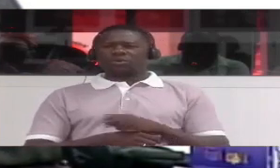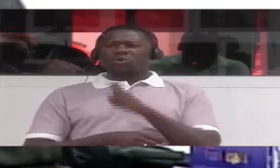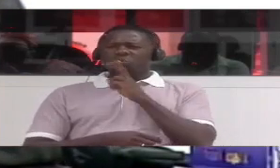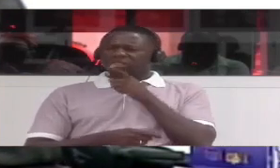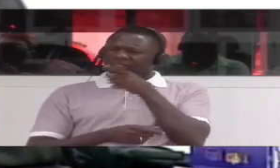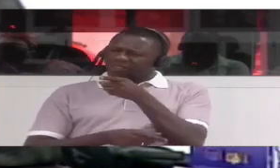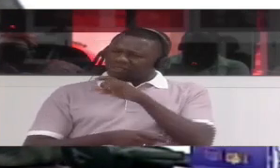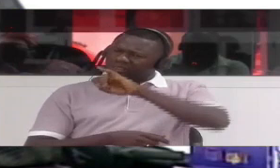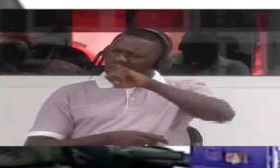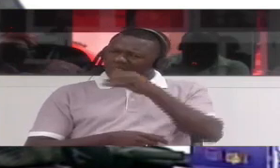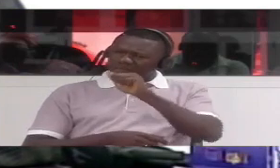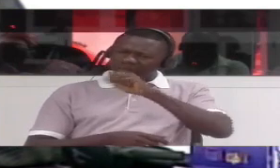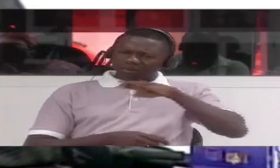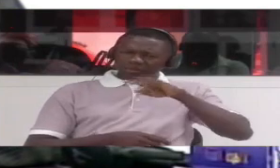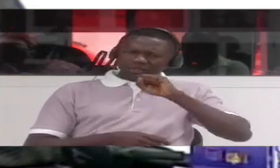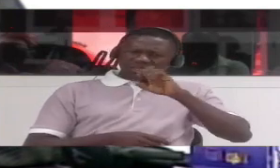congratulating Omar Barr,